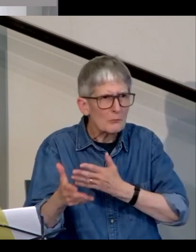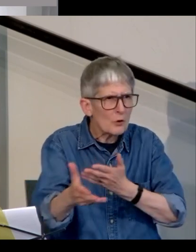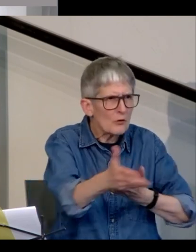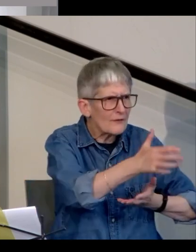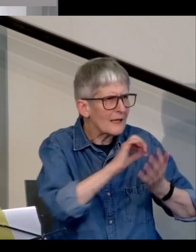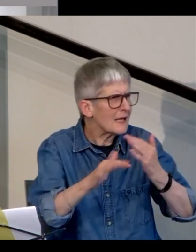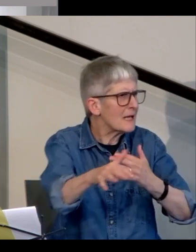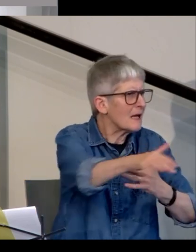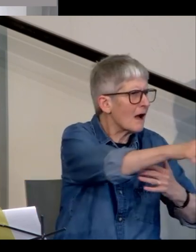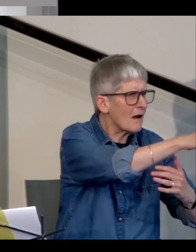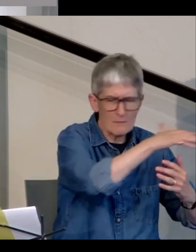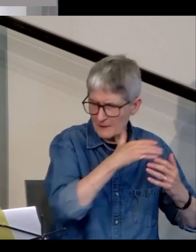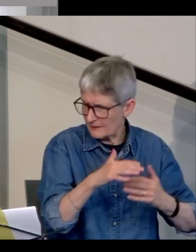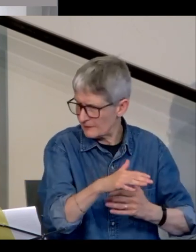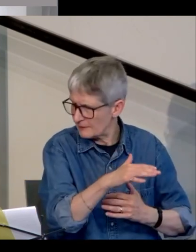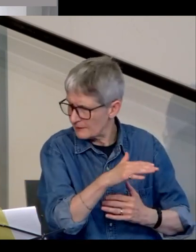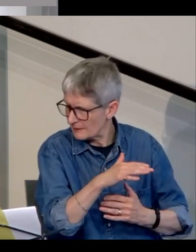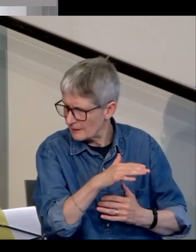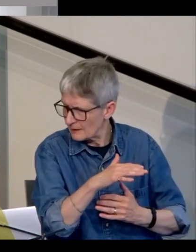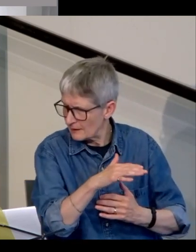here, working in this place.